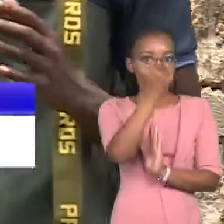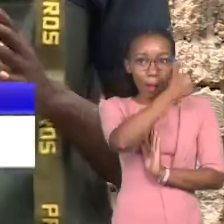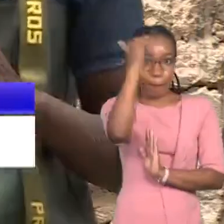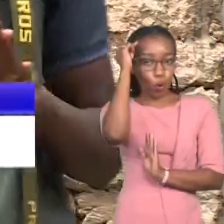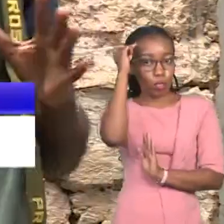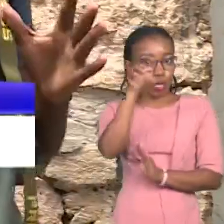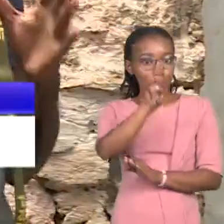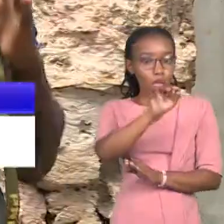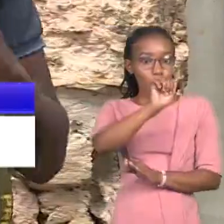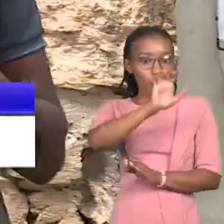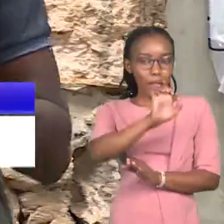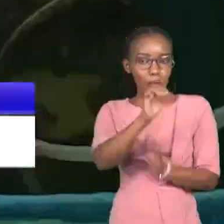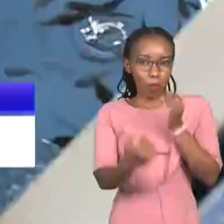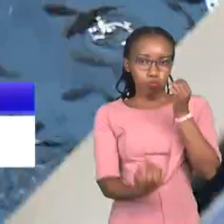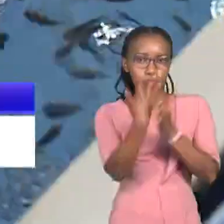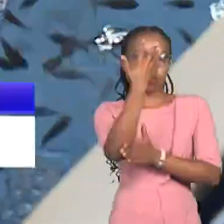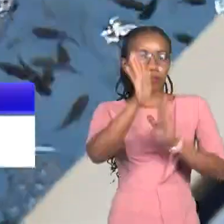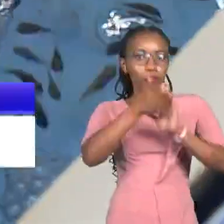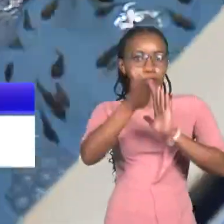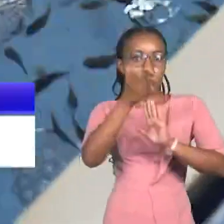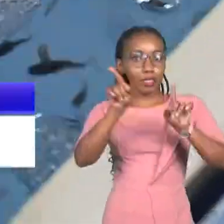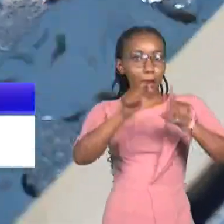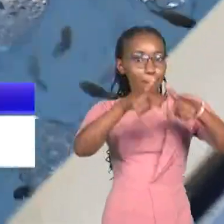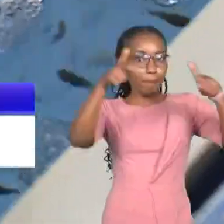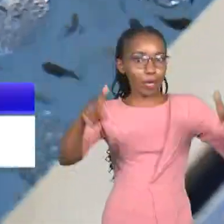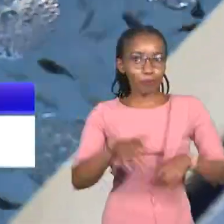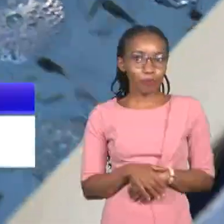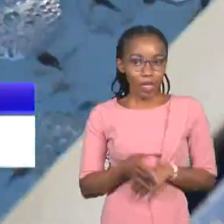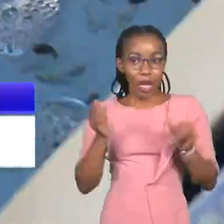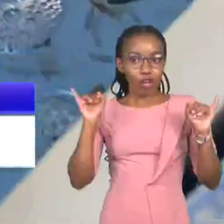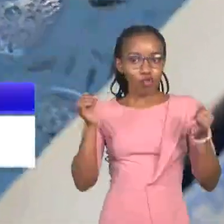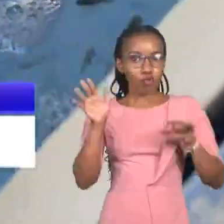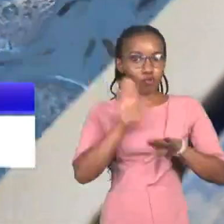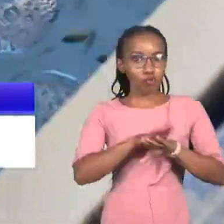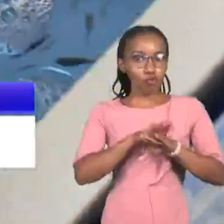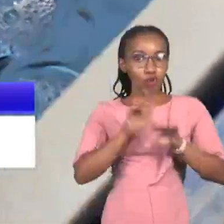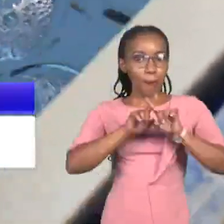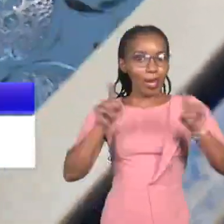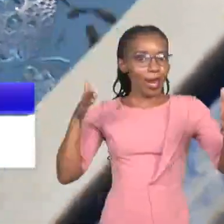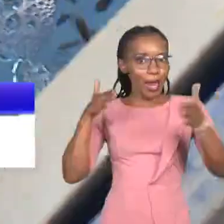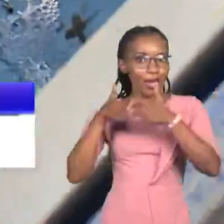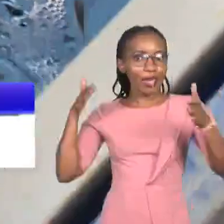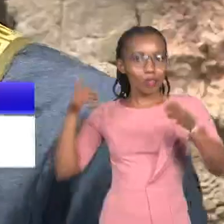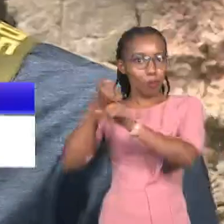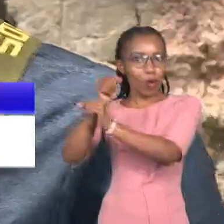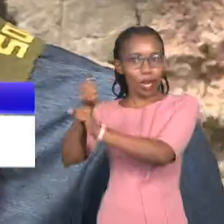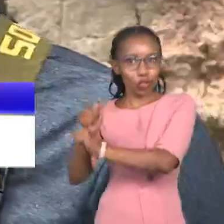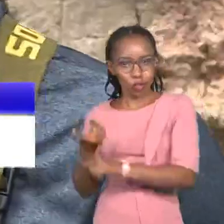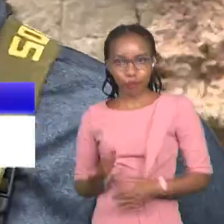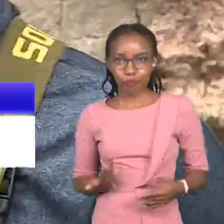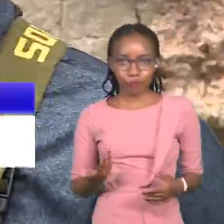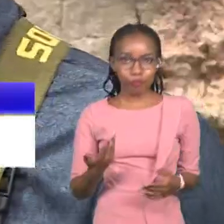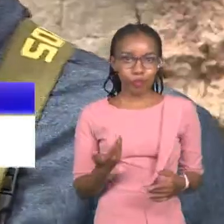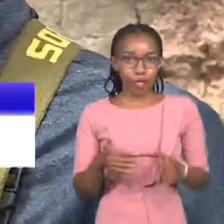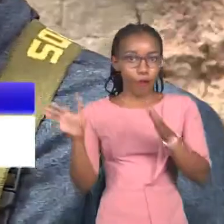very fast and very big. This may sound like good news, but it works against production. The number